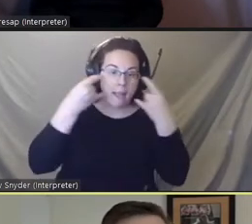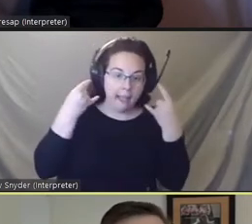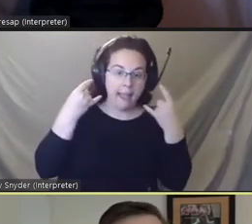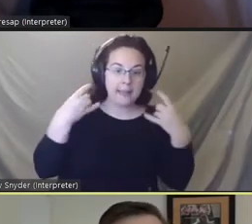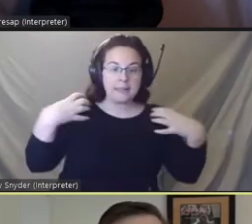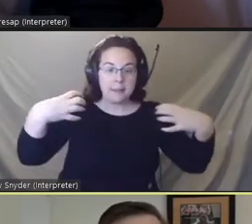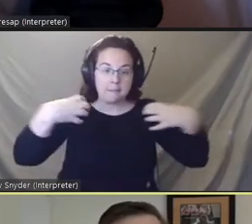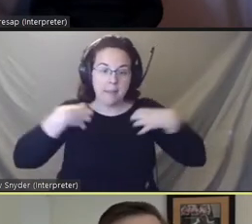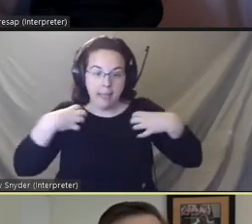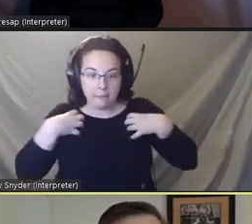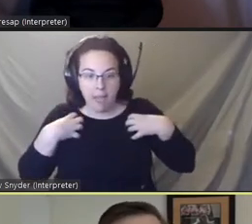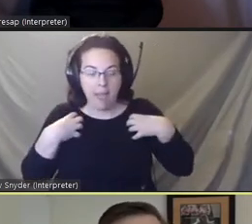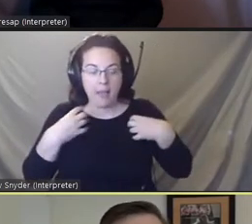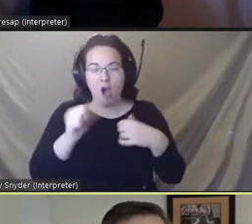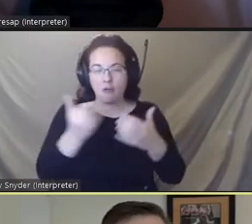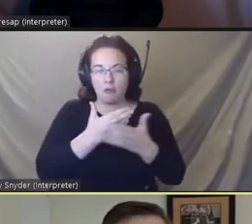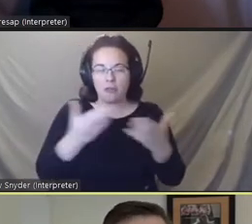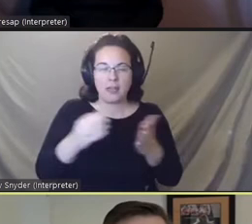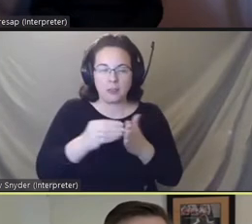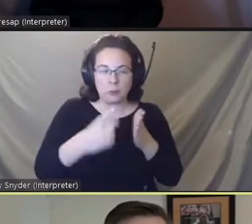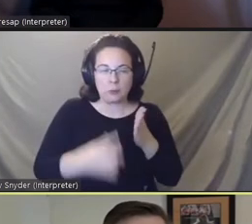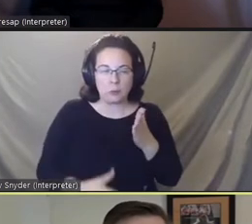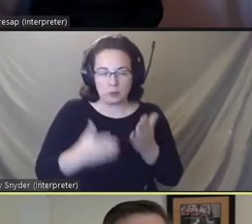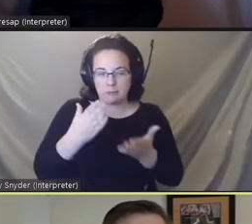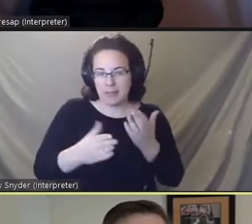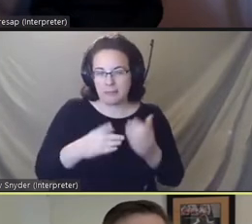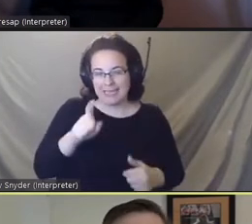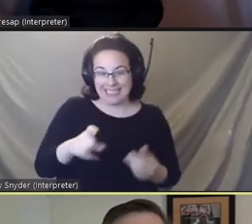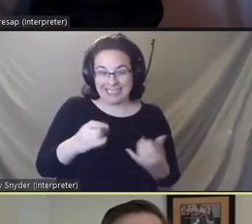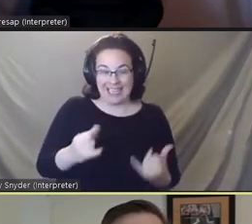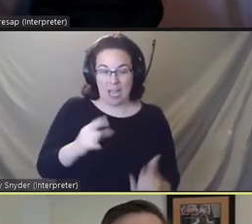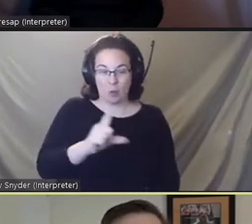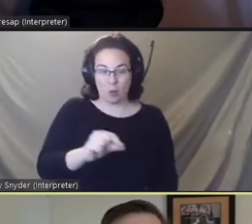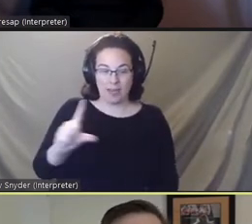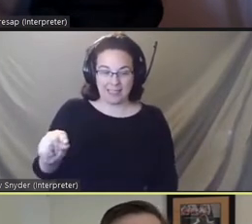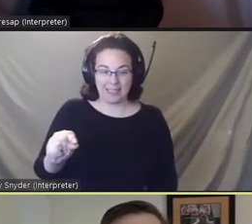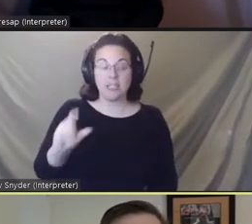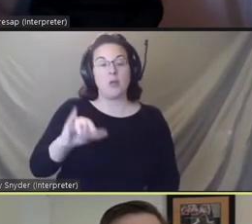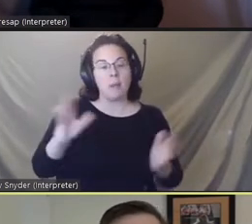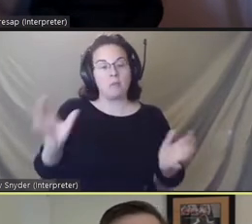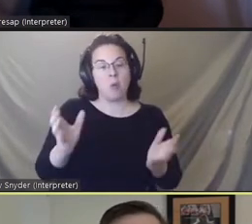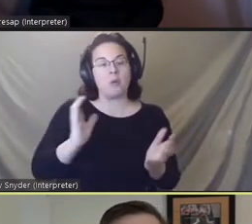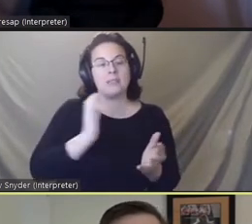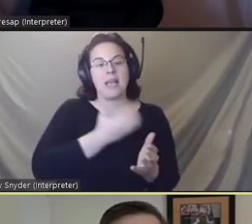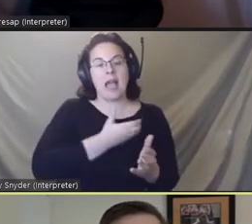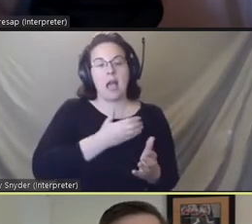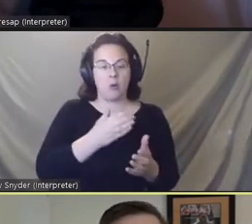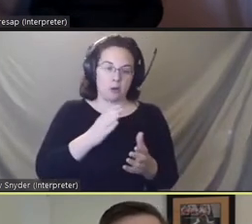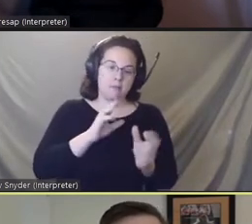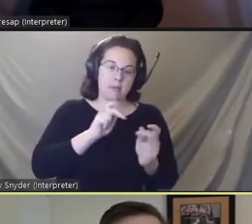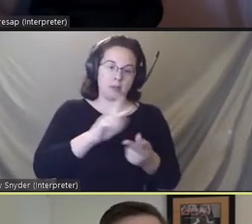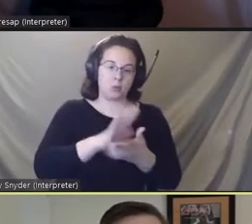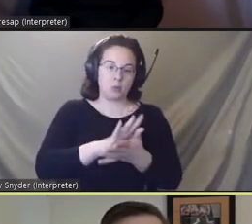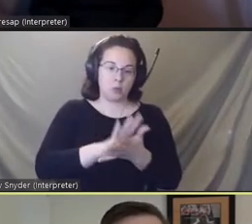in 2020 may need. The graphic promotes our back to school guide at